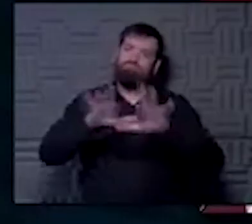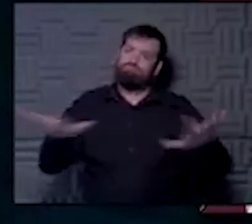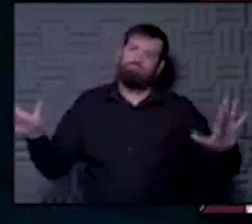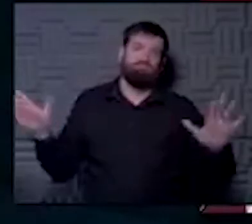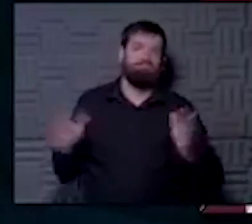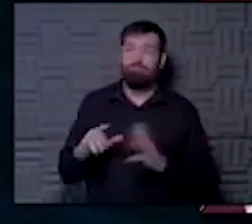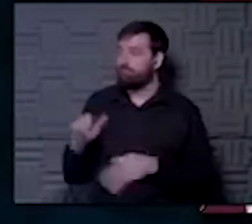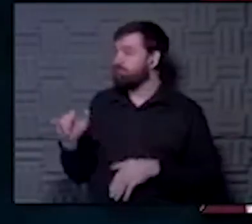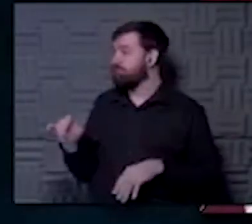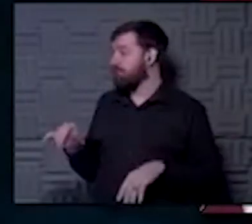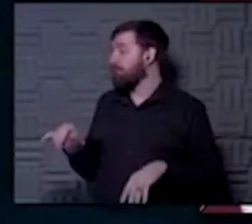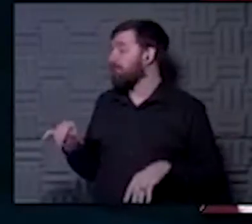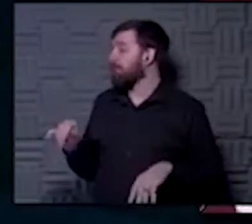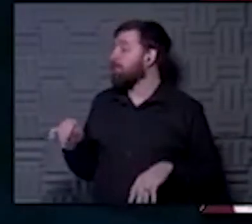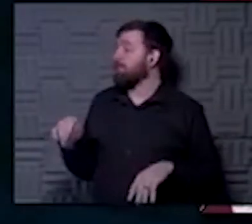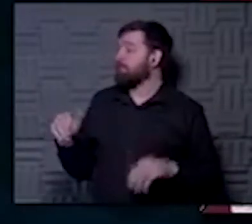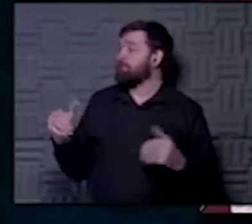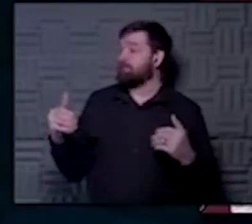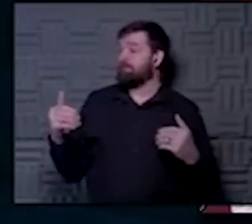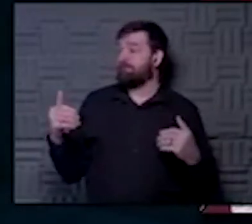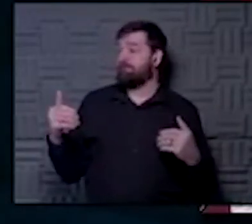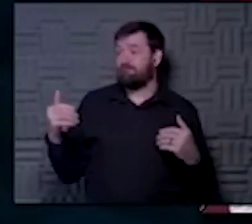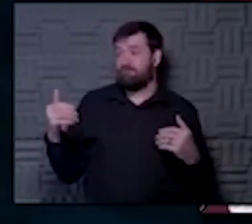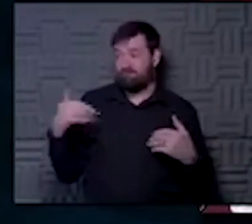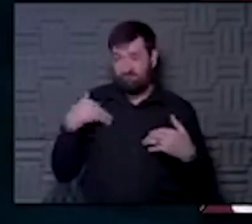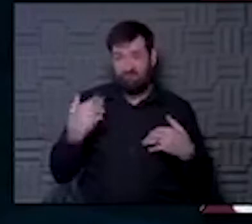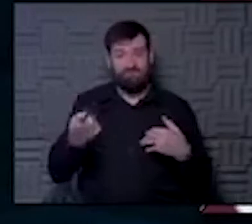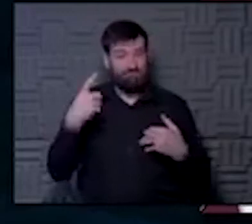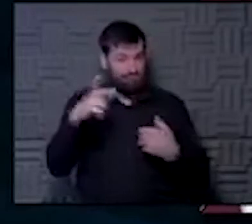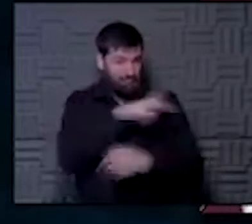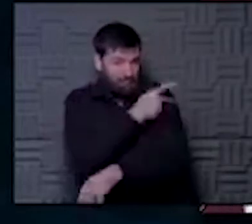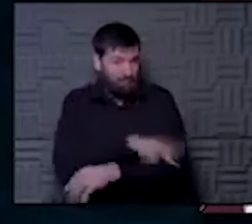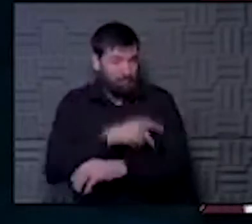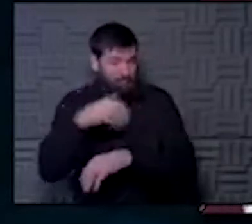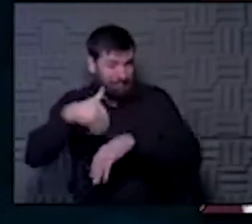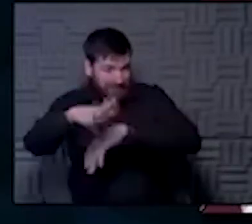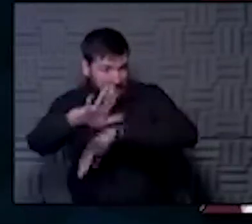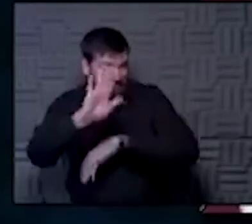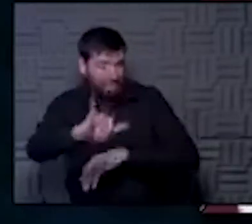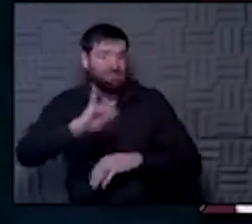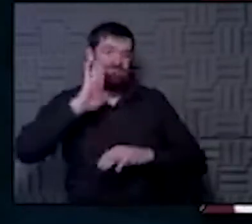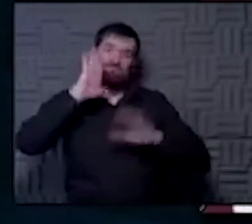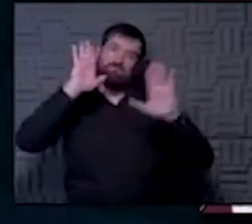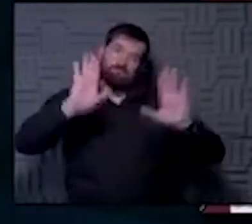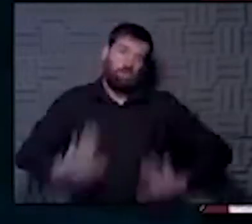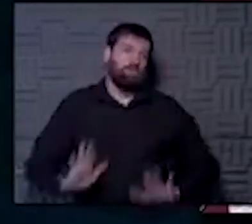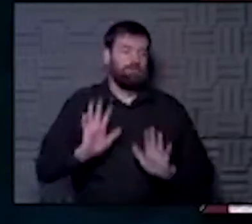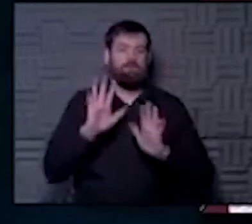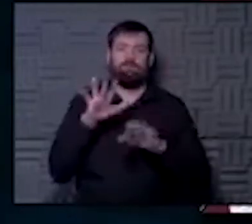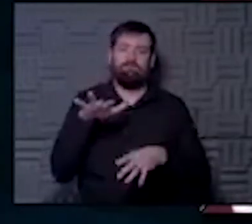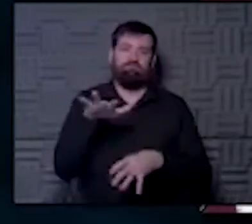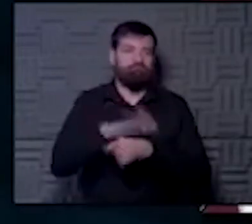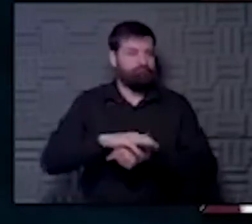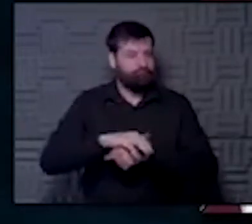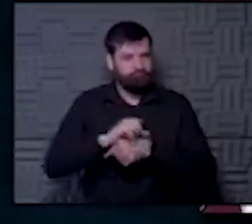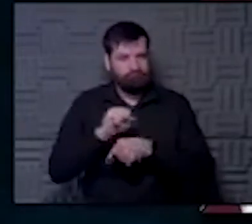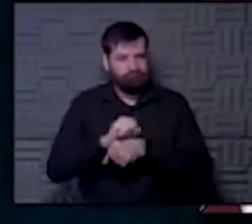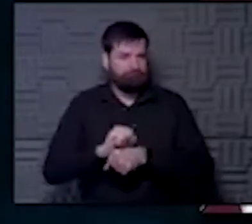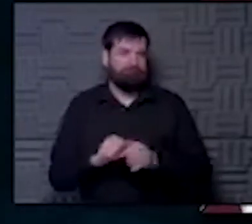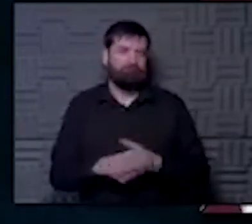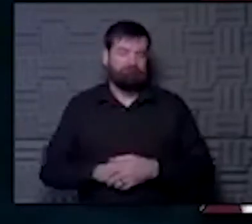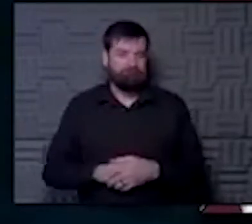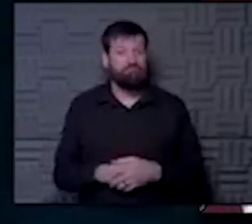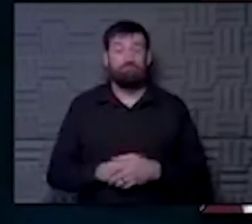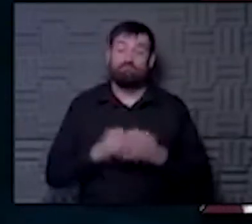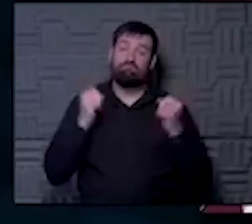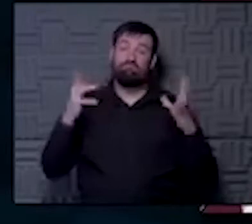that is impressive. I have a lot of my patients out seeing you guys, so I know what a great operation and how much they appreciate that. So that is really important.